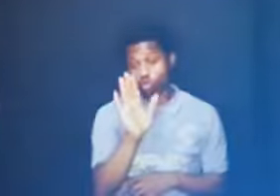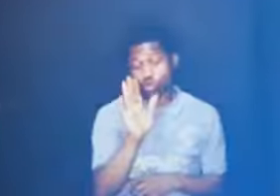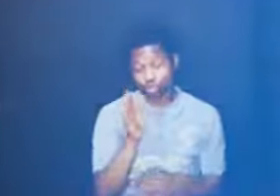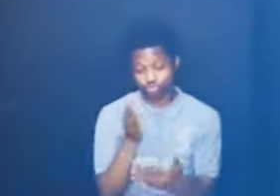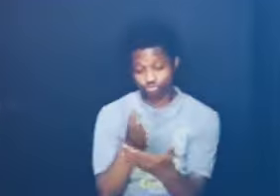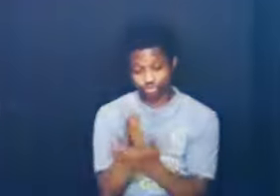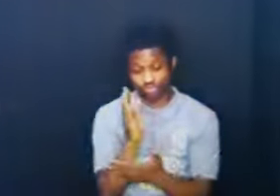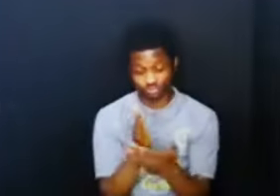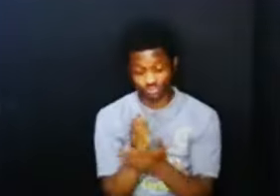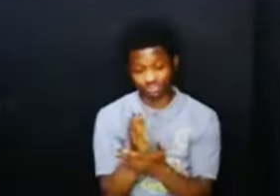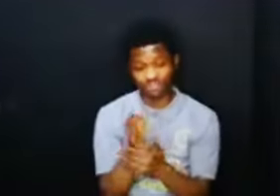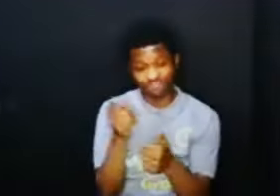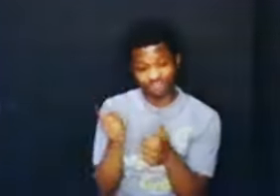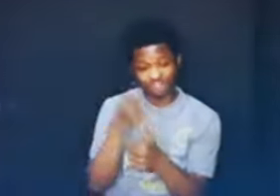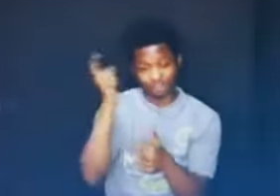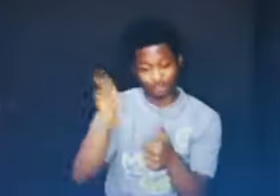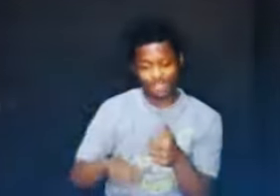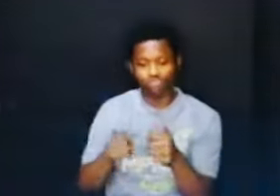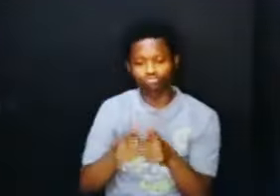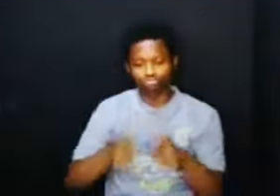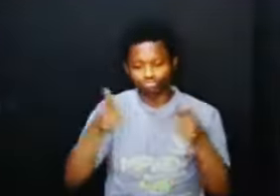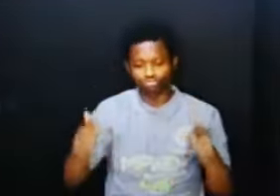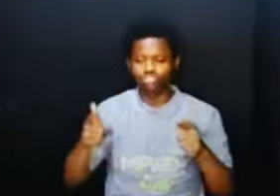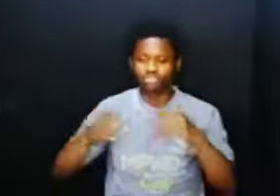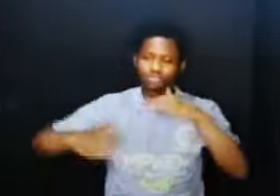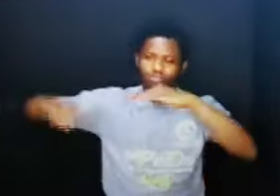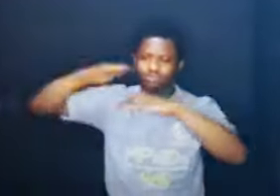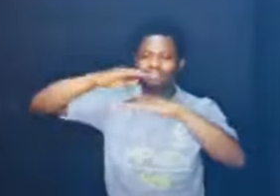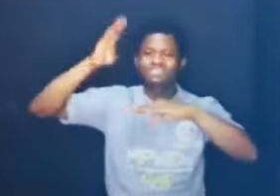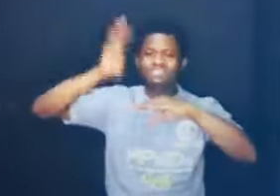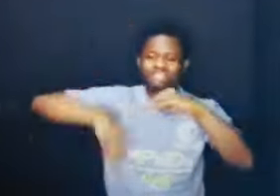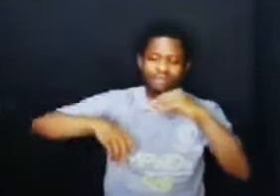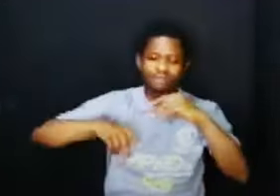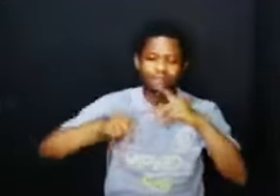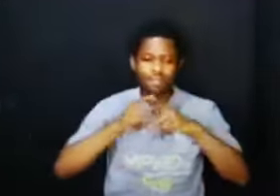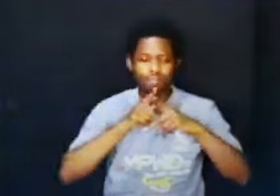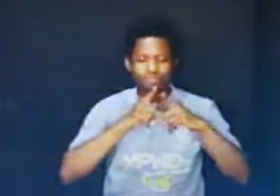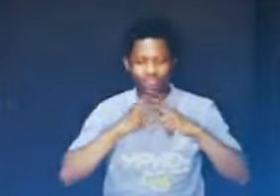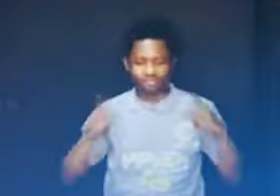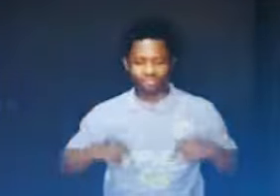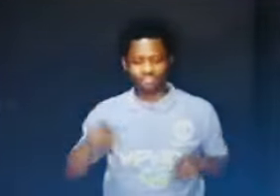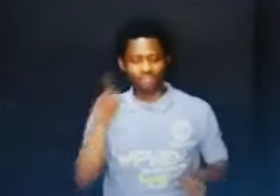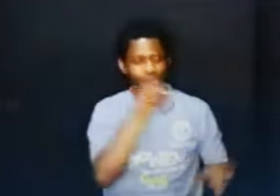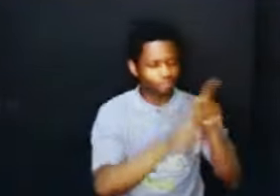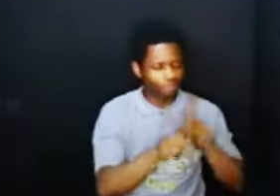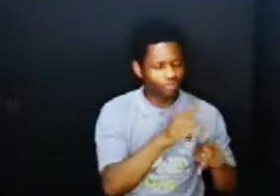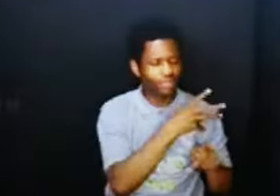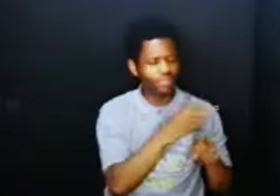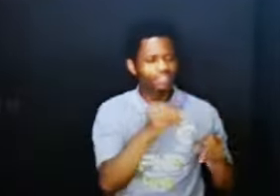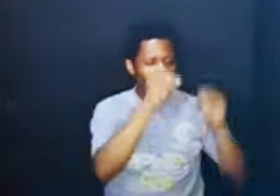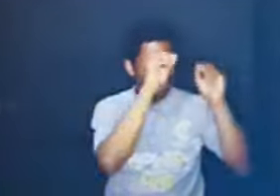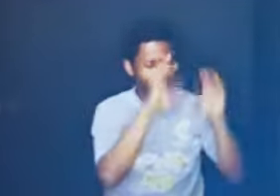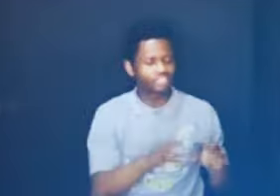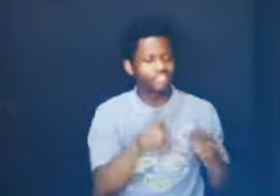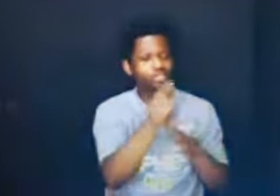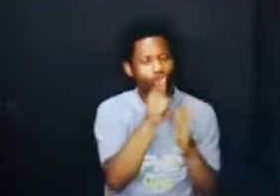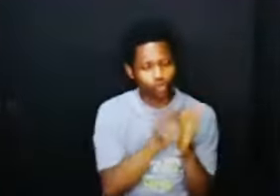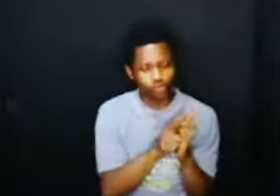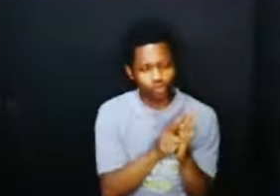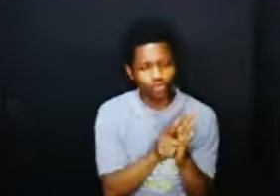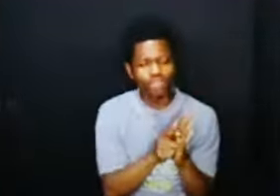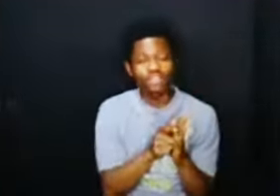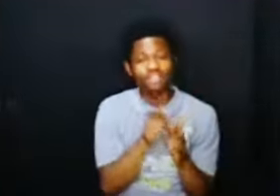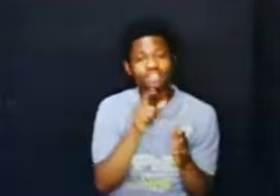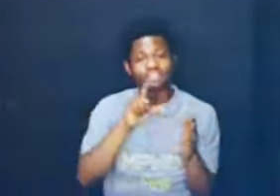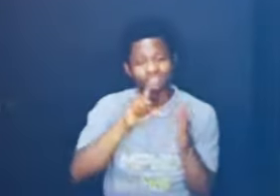righteousness surpasses that of the Pharisees and the teachers of the law, you will certainly not enter the kingdom